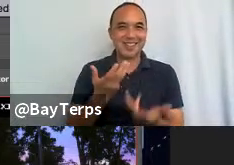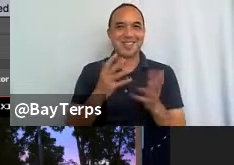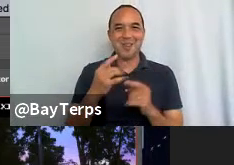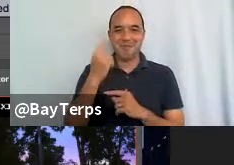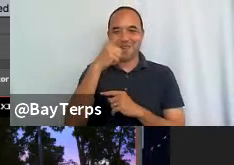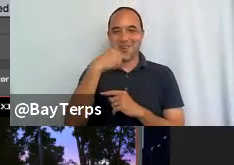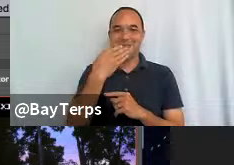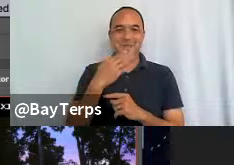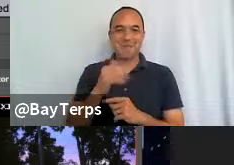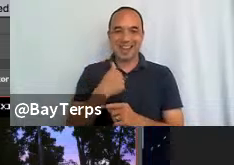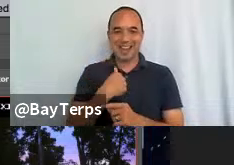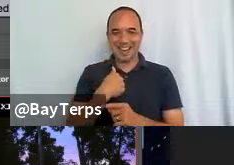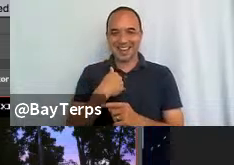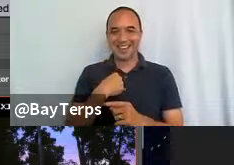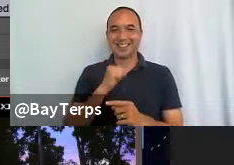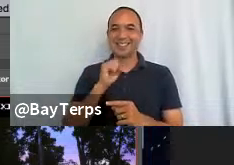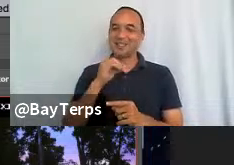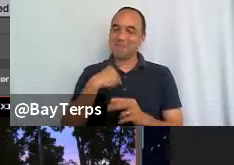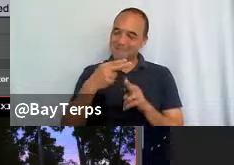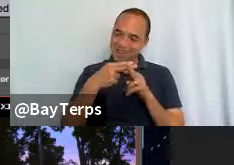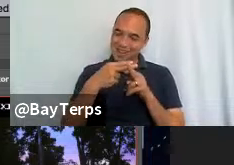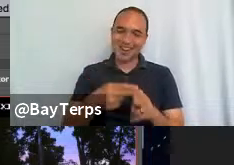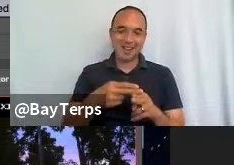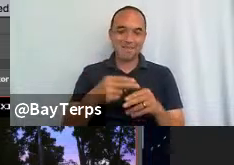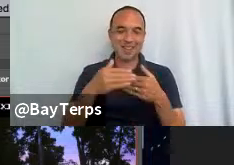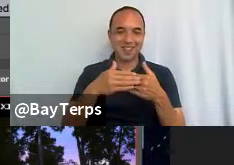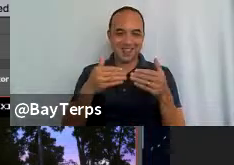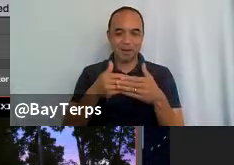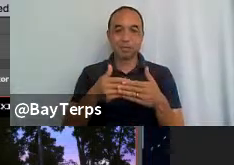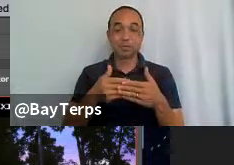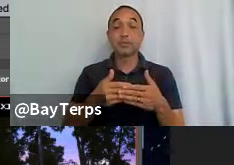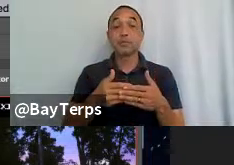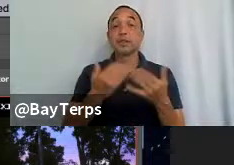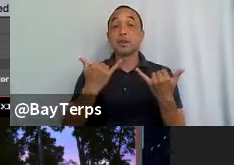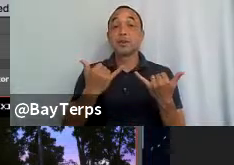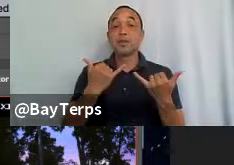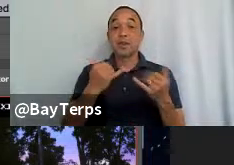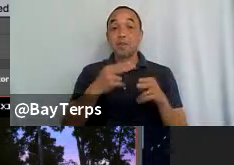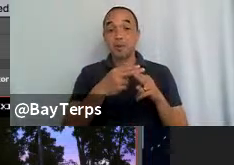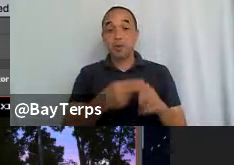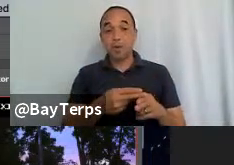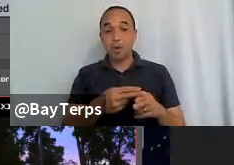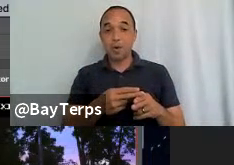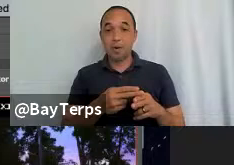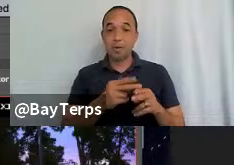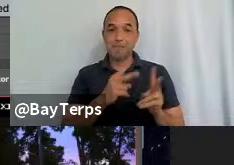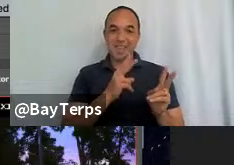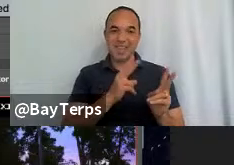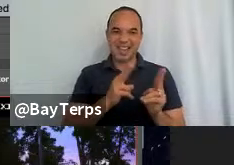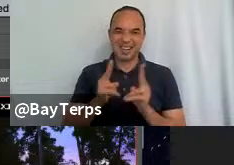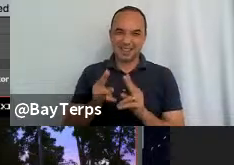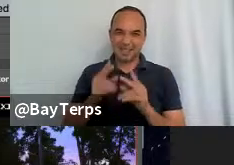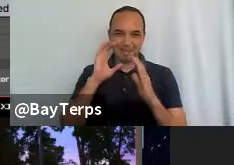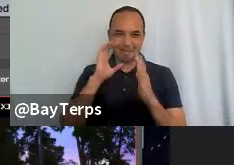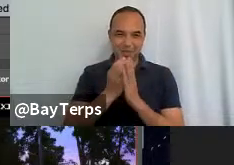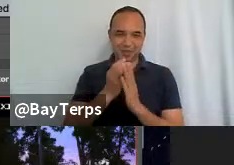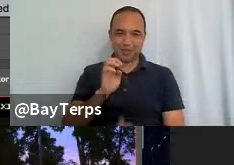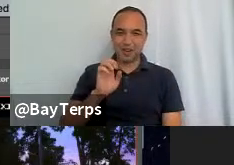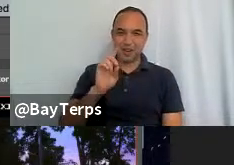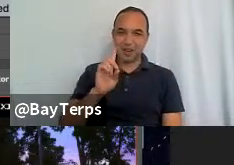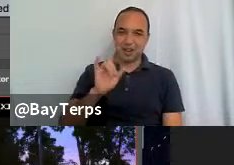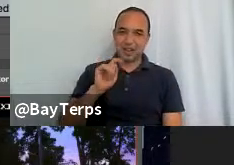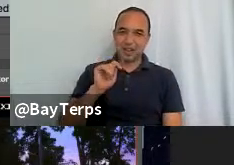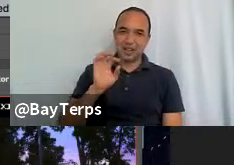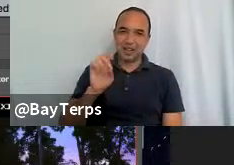layers. So this one's going to be called edited picture. And the reason that I like to do this isn't something that you have to